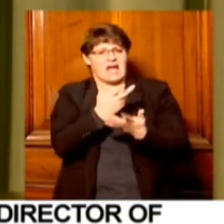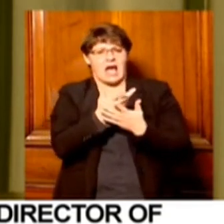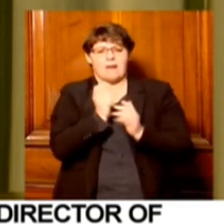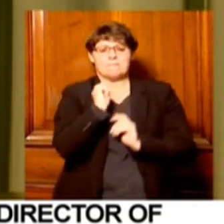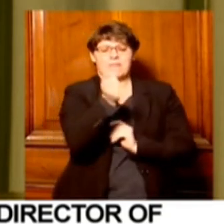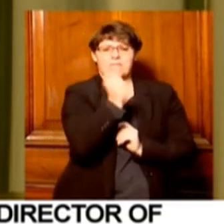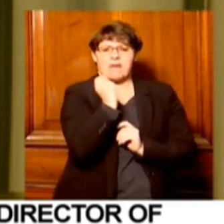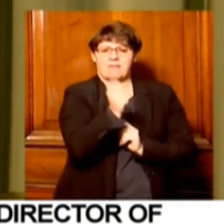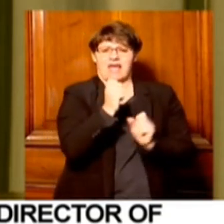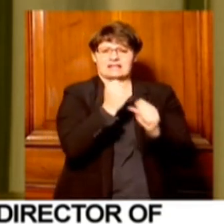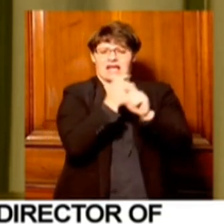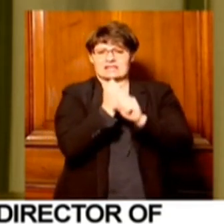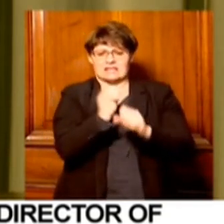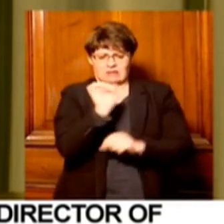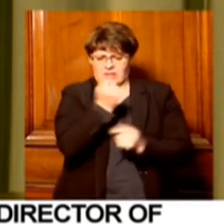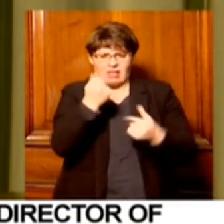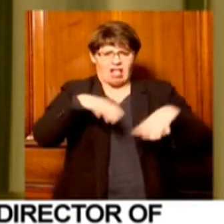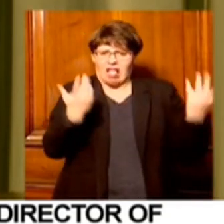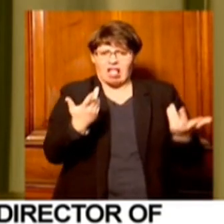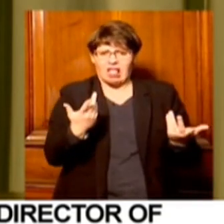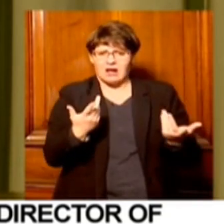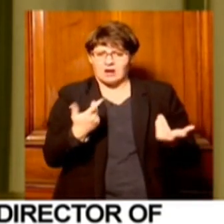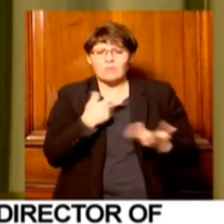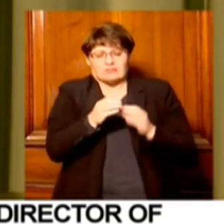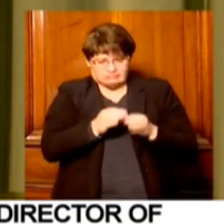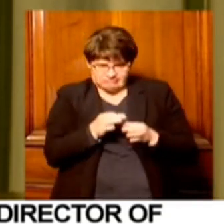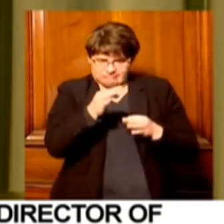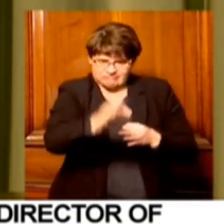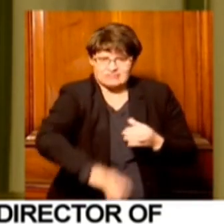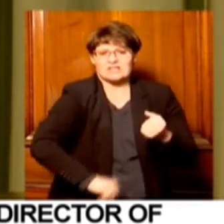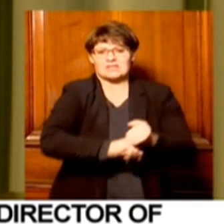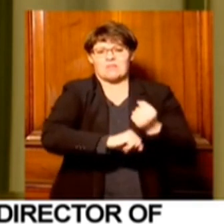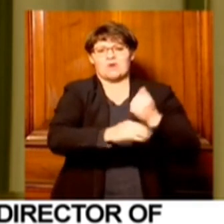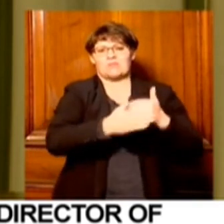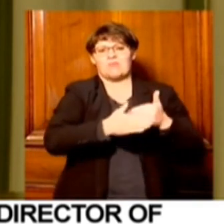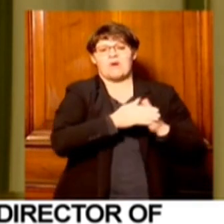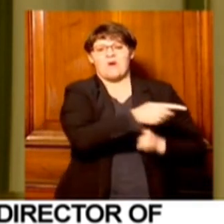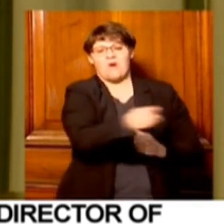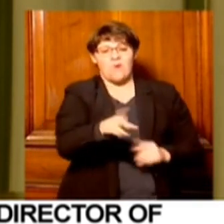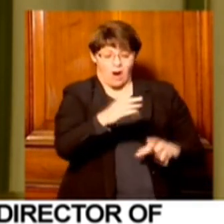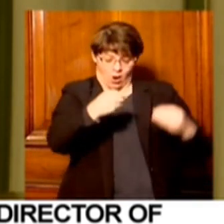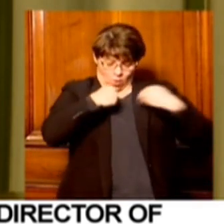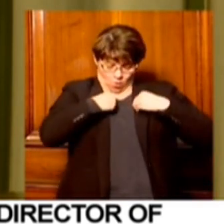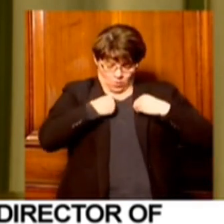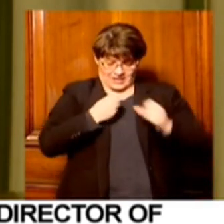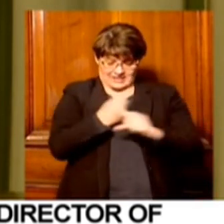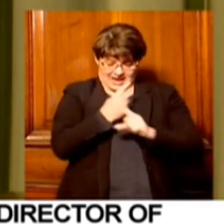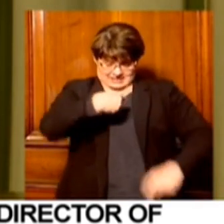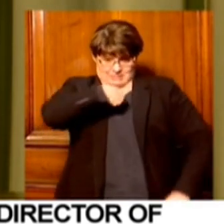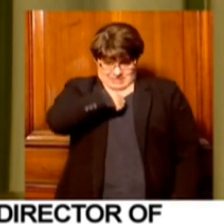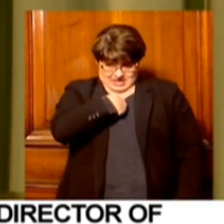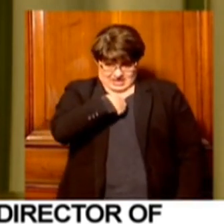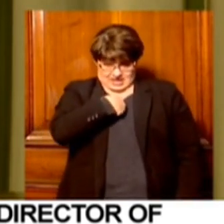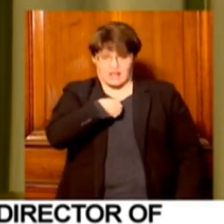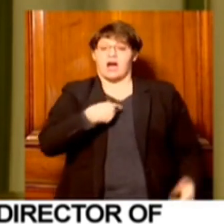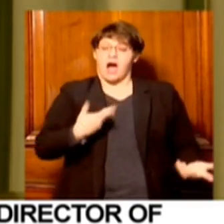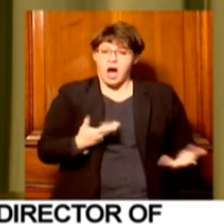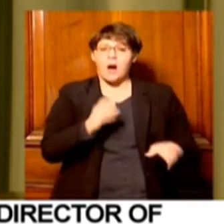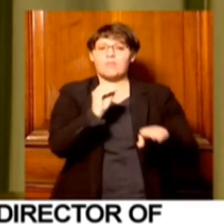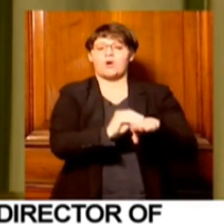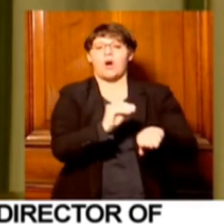extend to the taxi industry. Because the reality that faces a taxi owner in the Republic of South